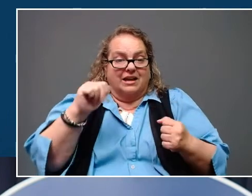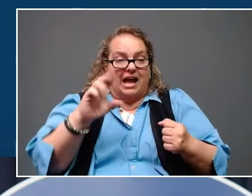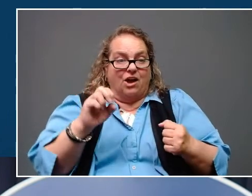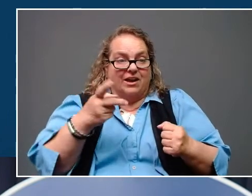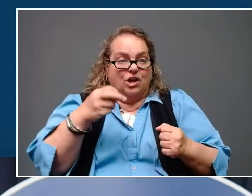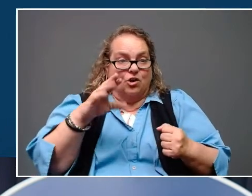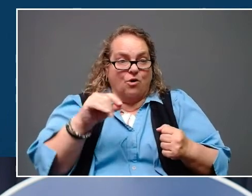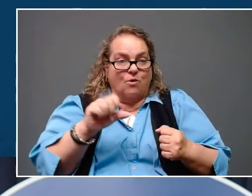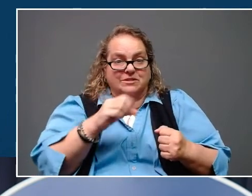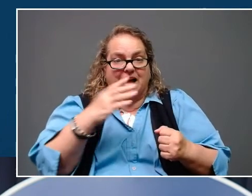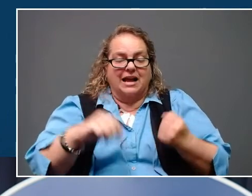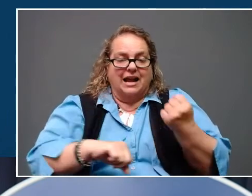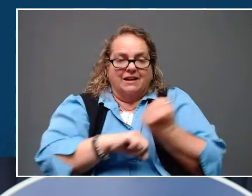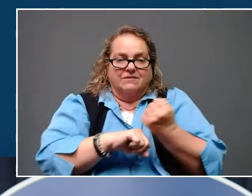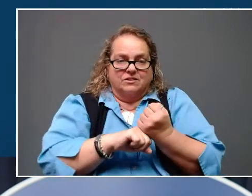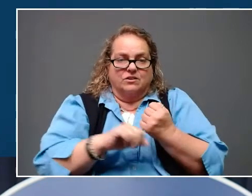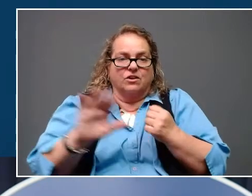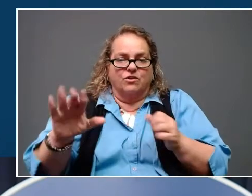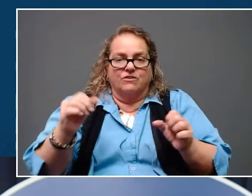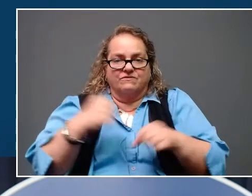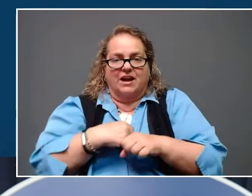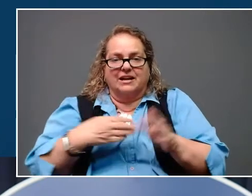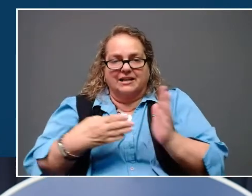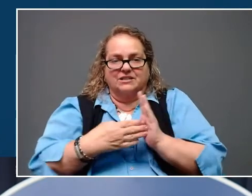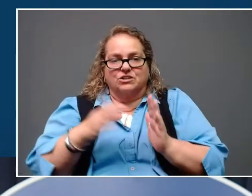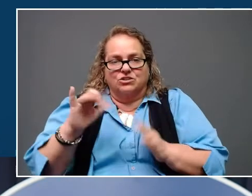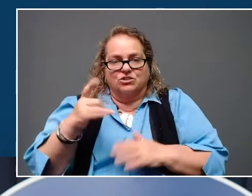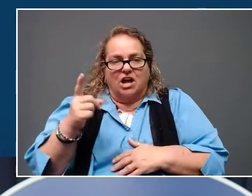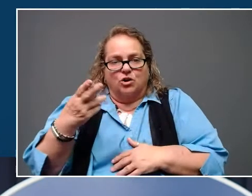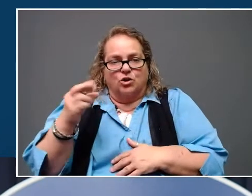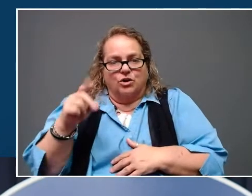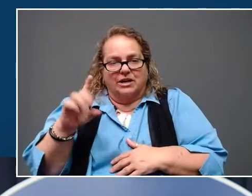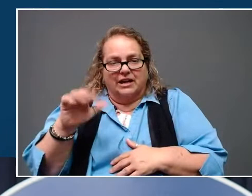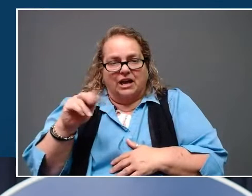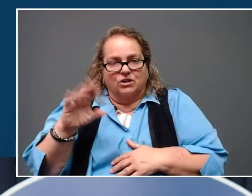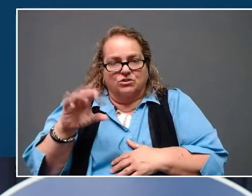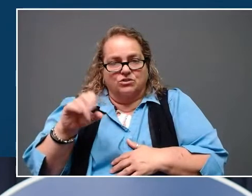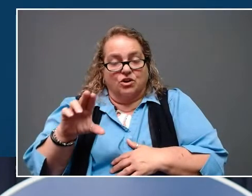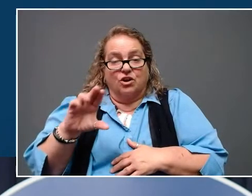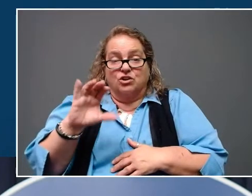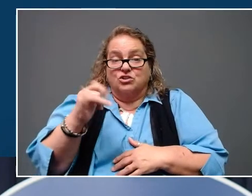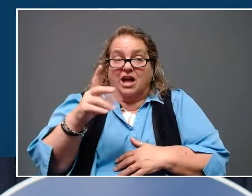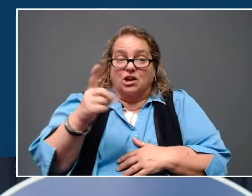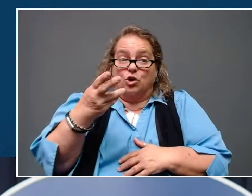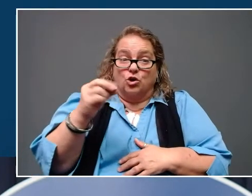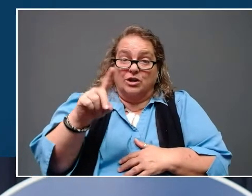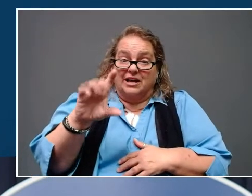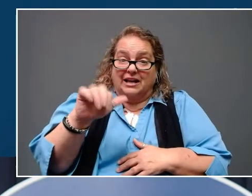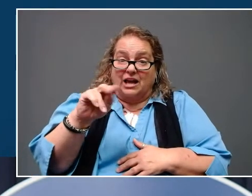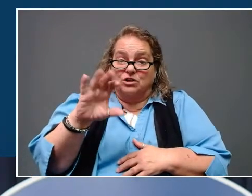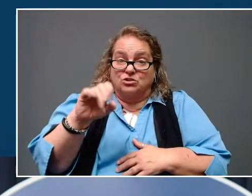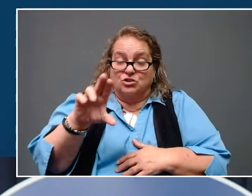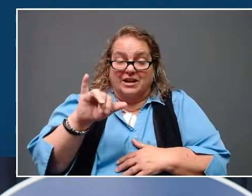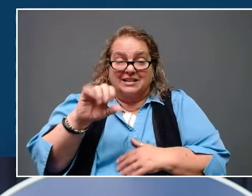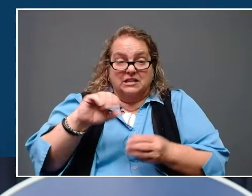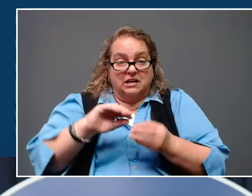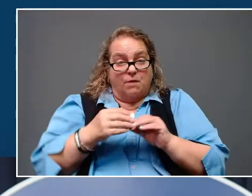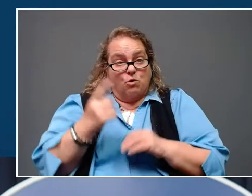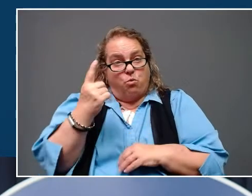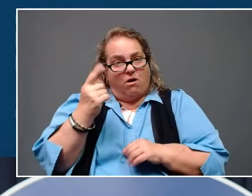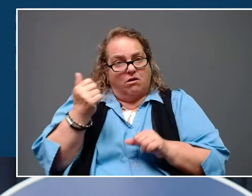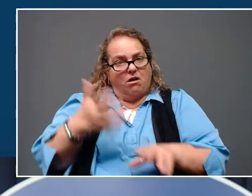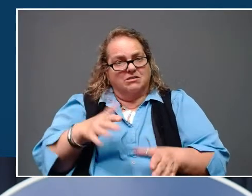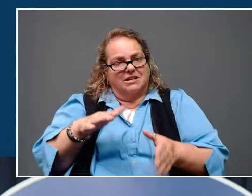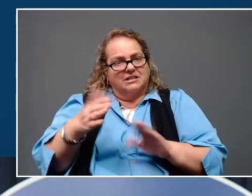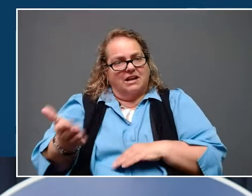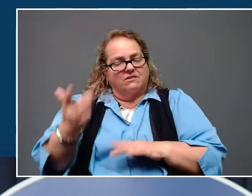fight against childhood cancer. Now, childhood cancer is the #1 cause of death by disease in children. 1 in